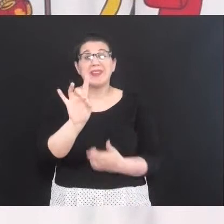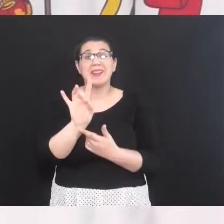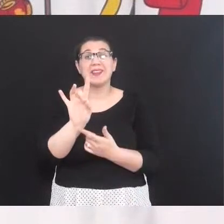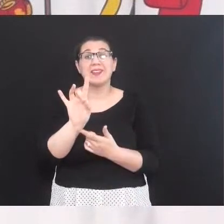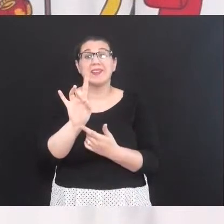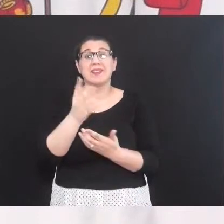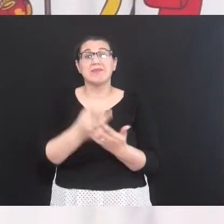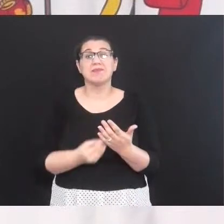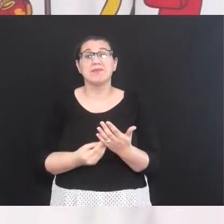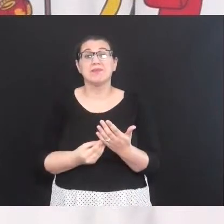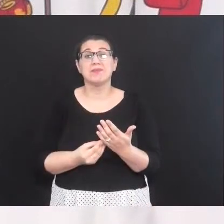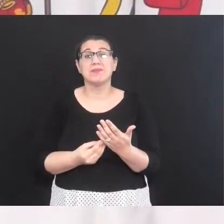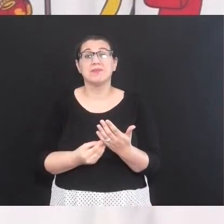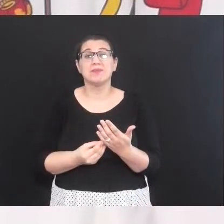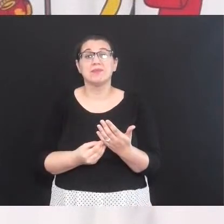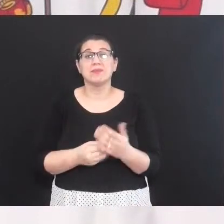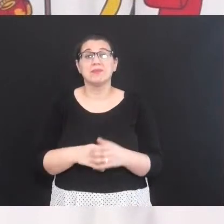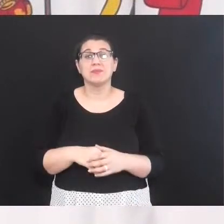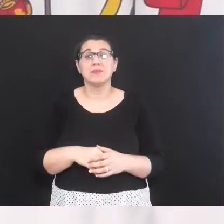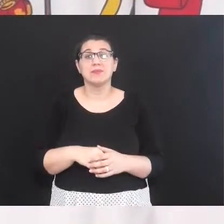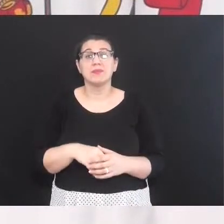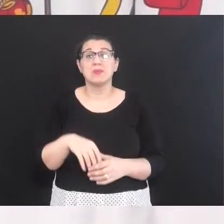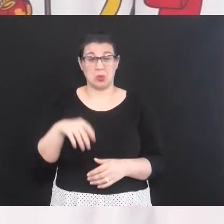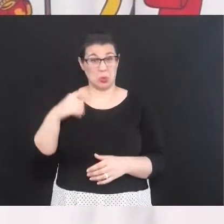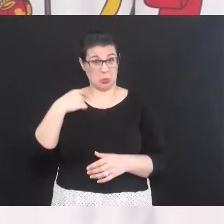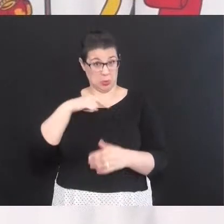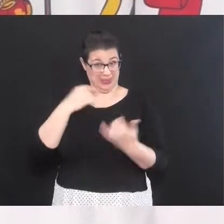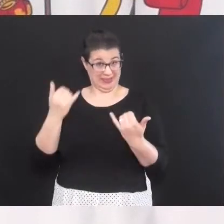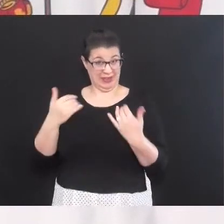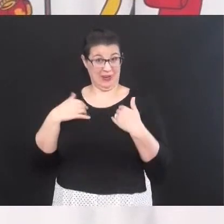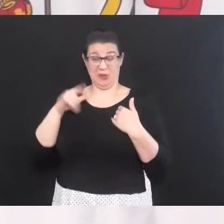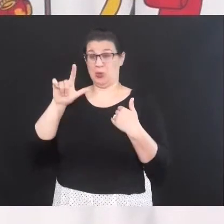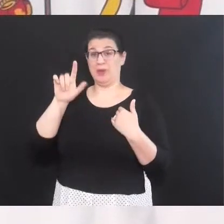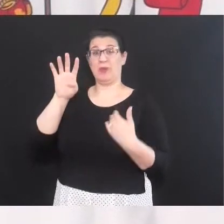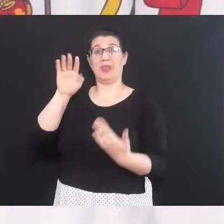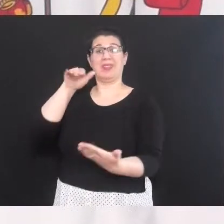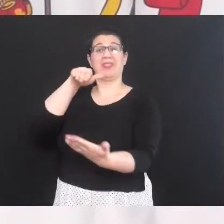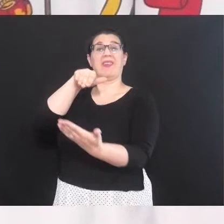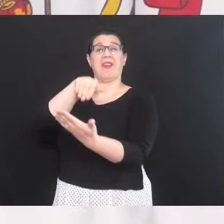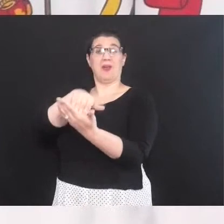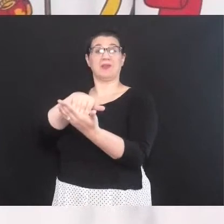was, 24,000 people that are active cases today.